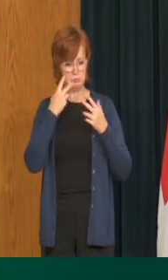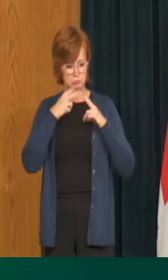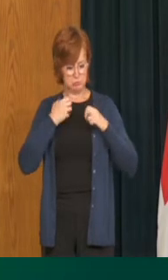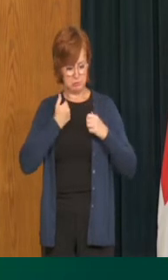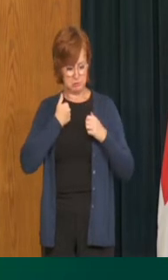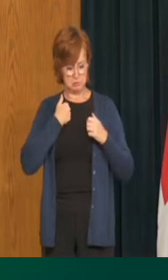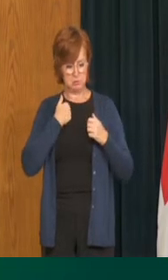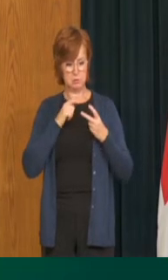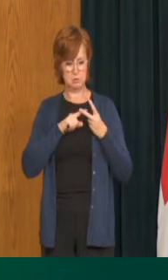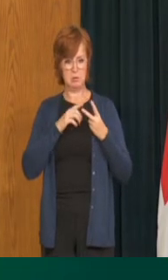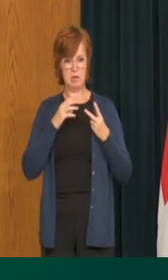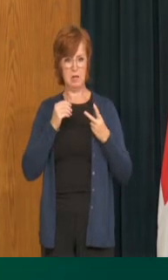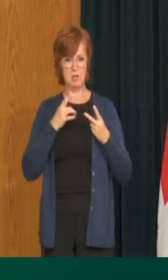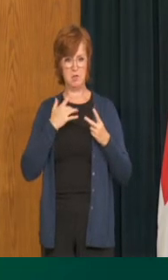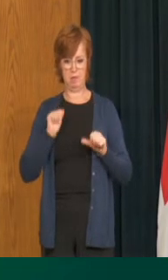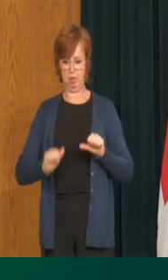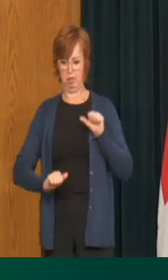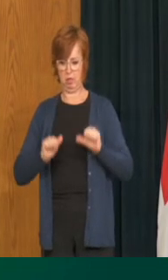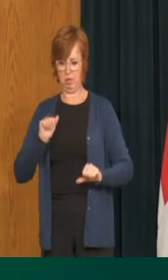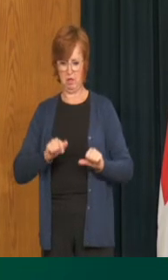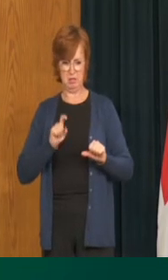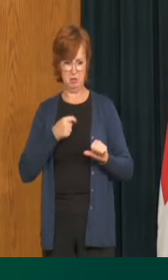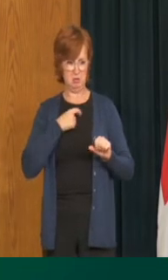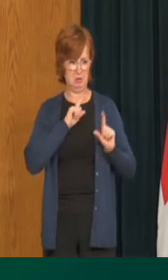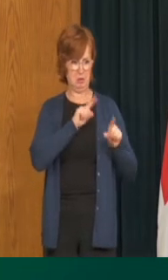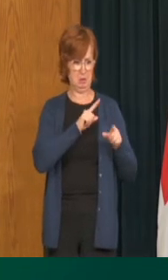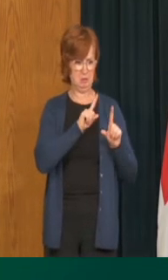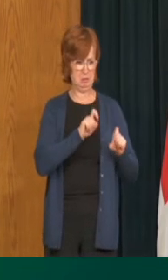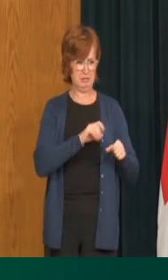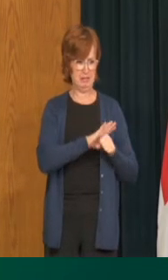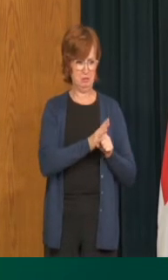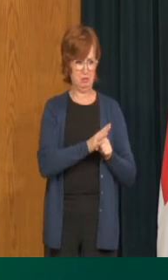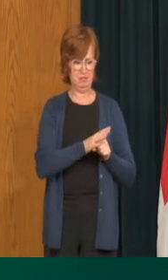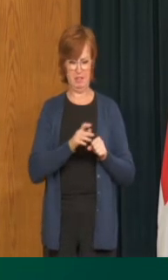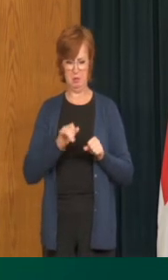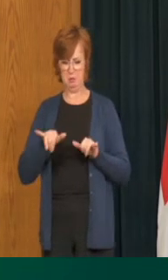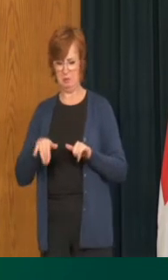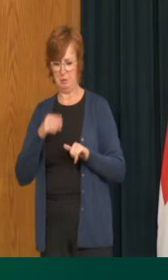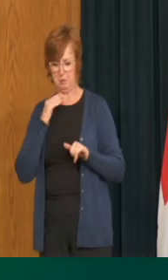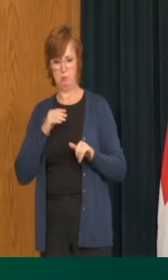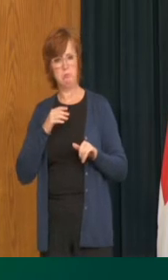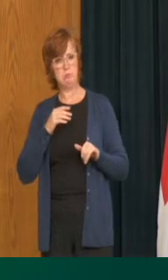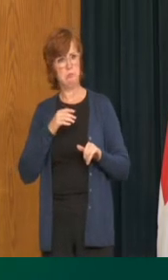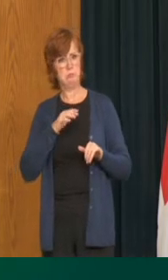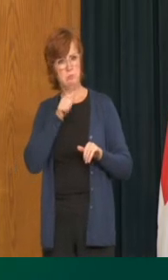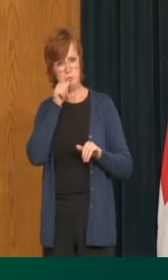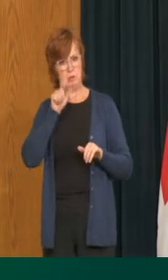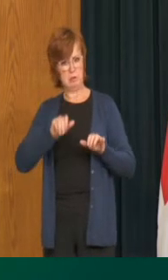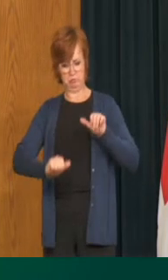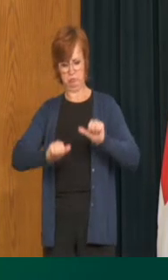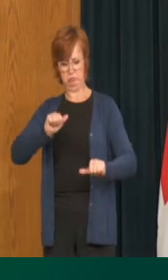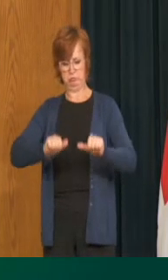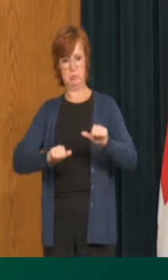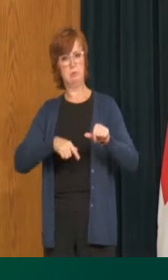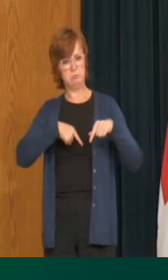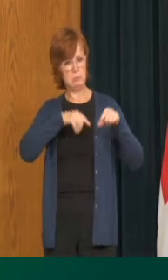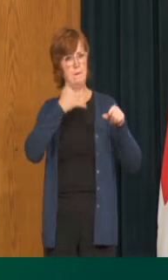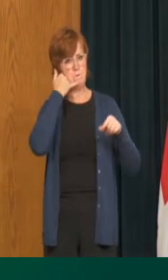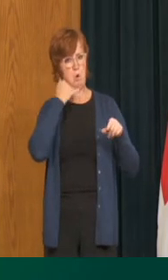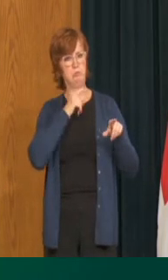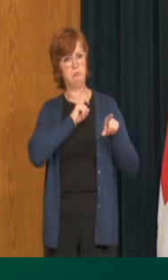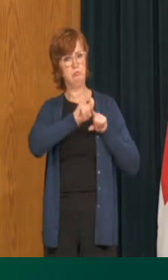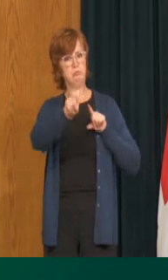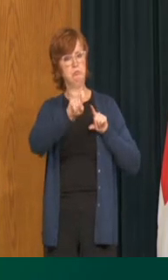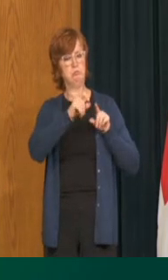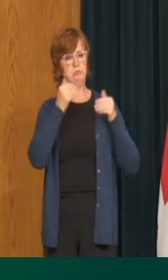feel that you should be tested, don't hesitate to call 811. That is why we are pushing to have the testing capacity available, so that people that